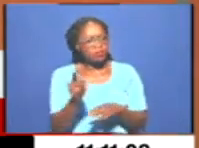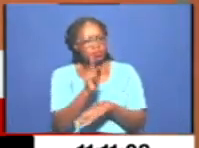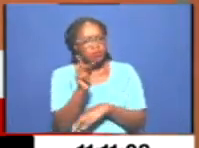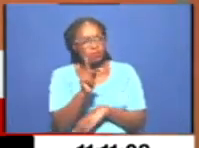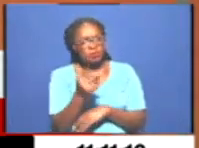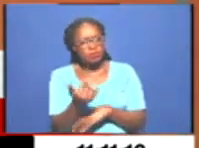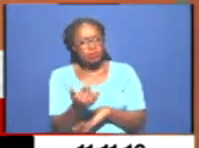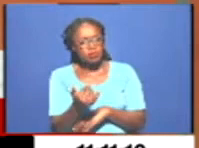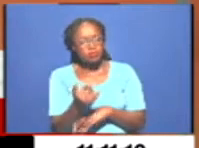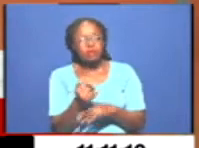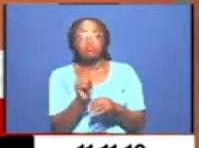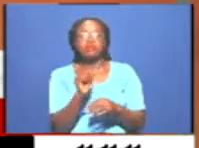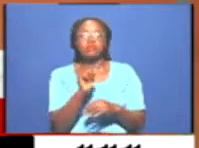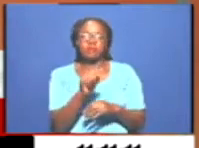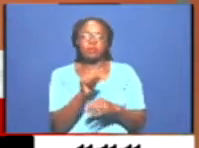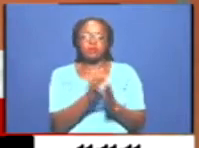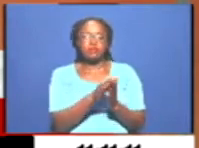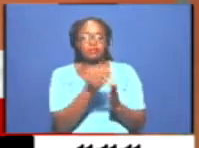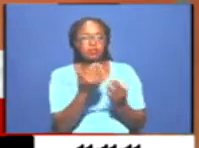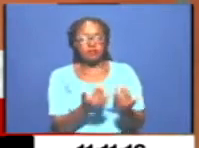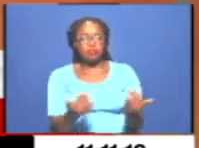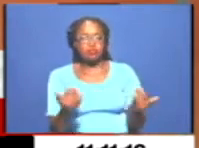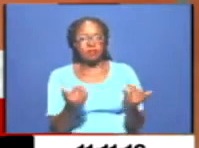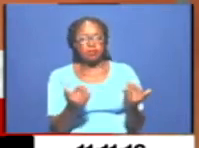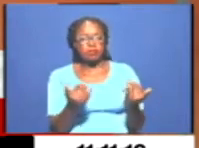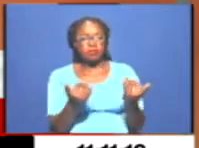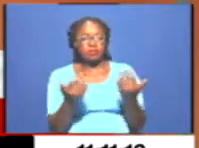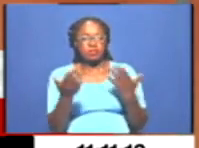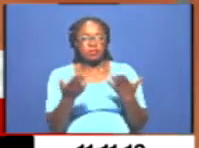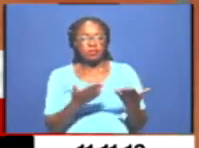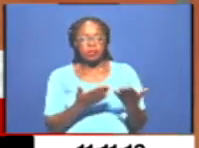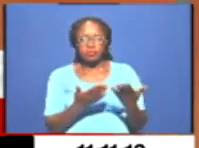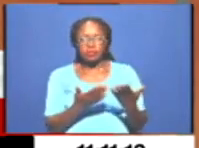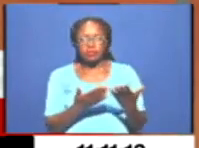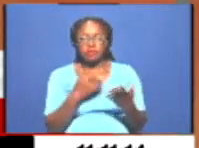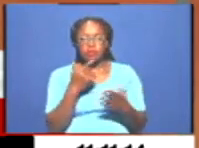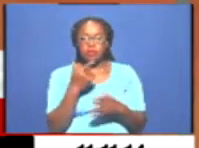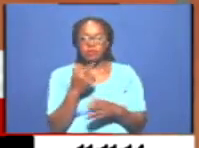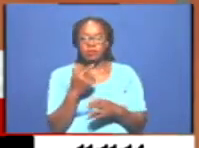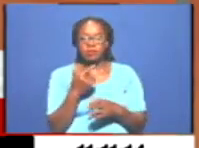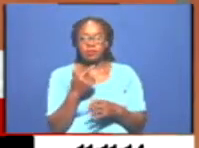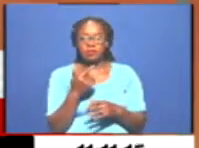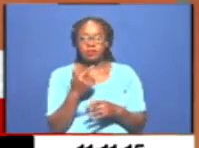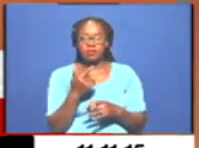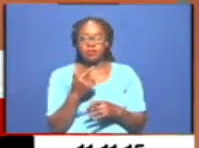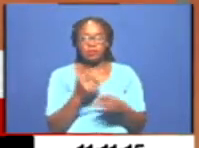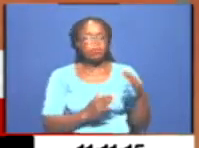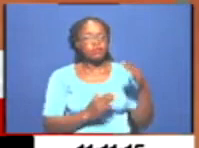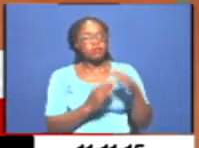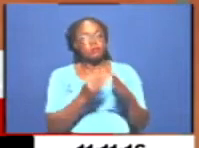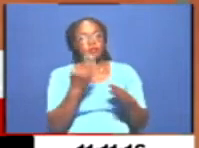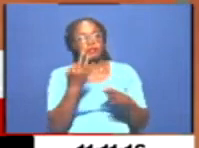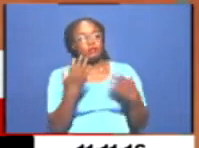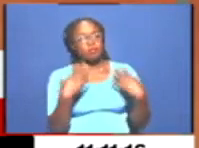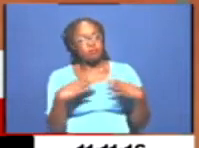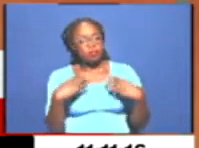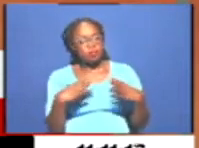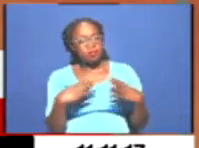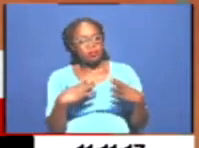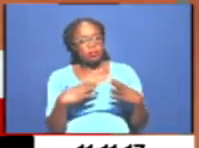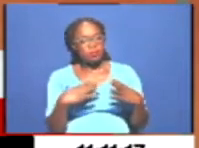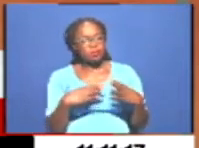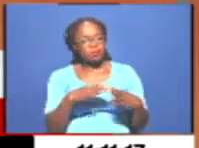Yes. So the other one that I would like to bring out, because you've mentioned the top three people, the